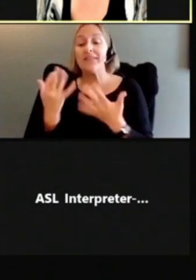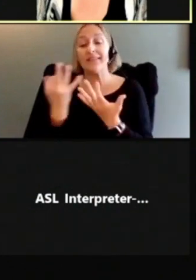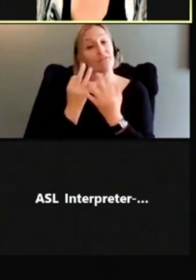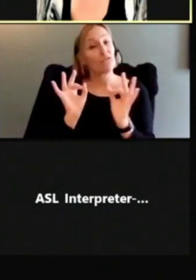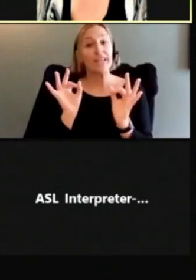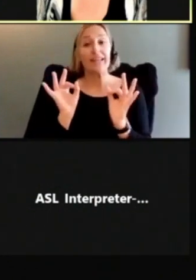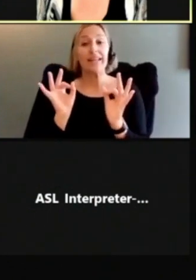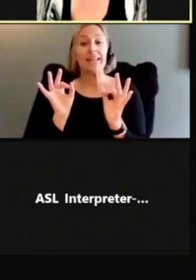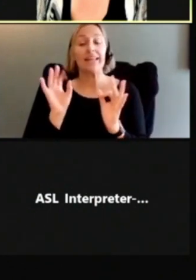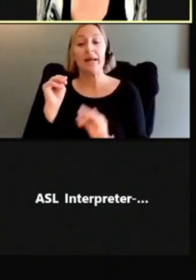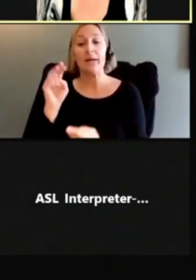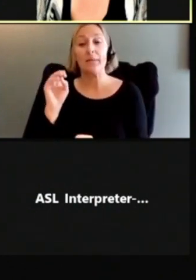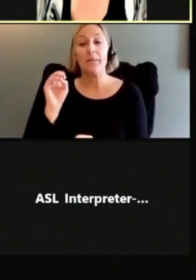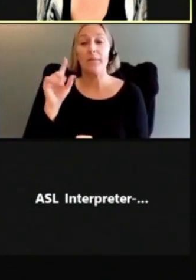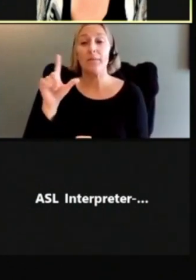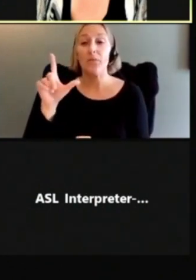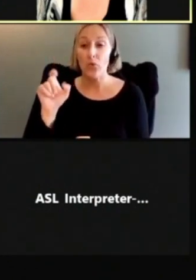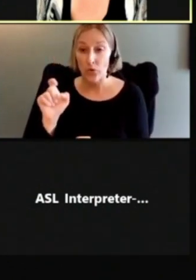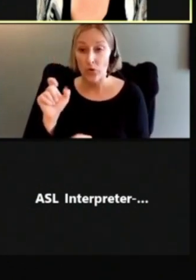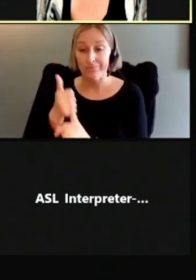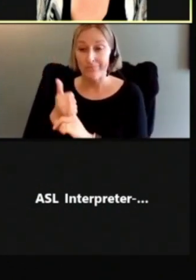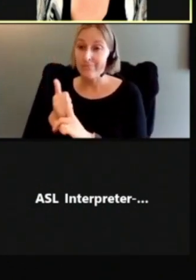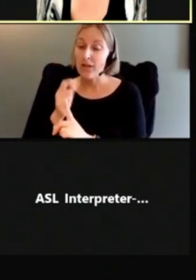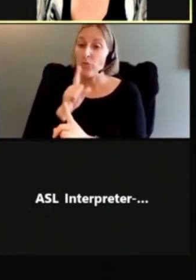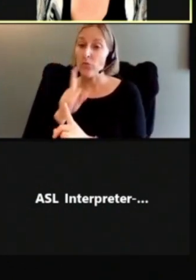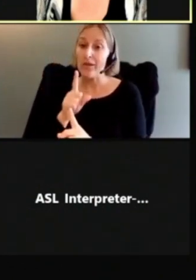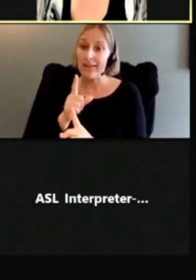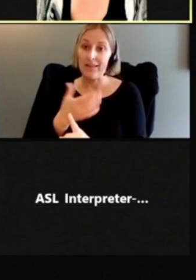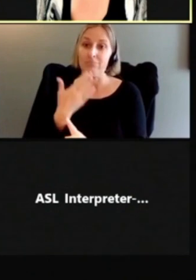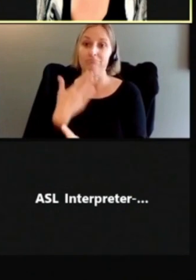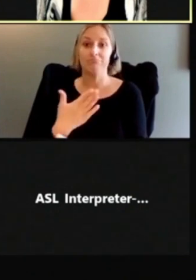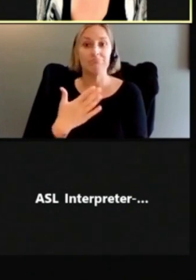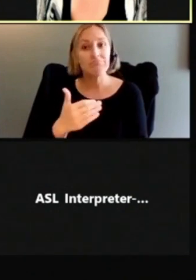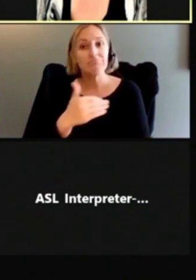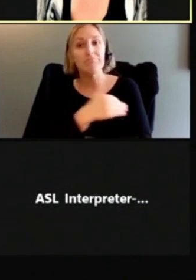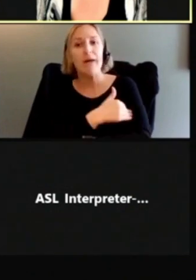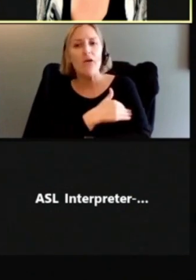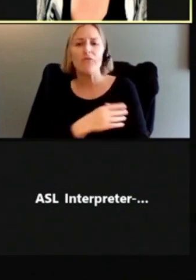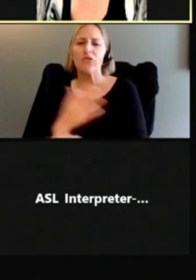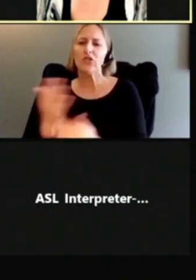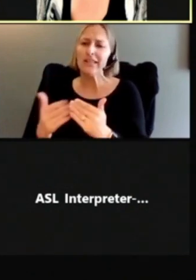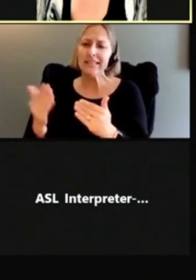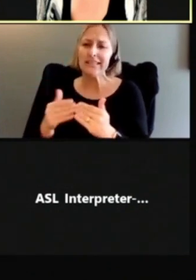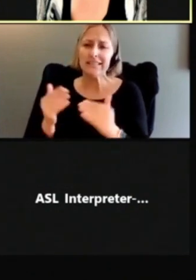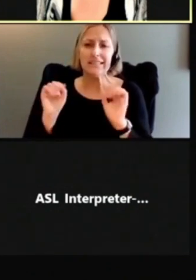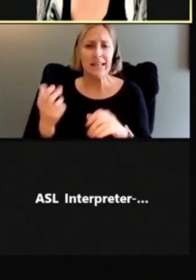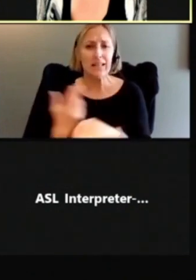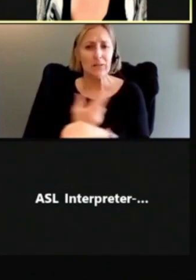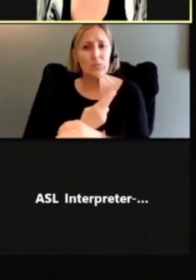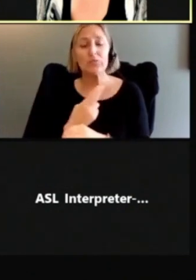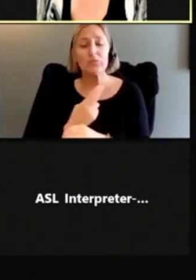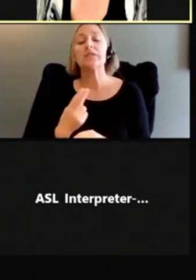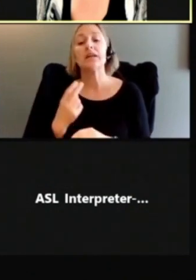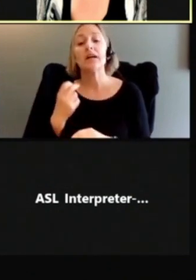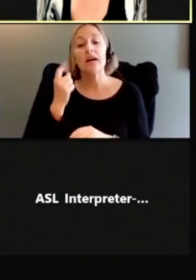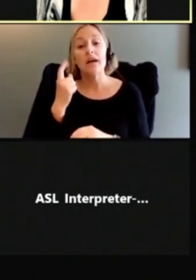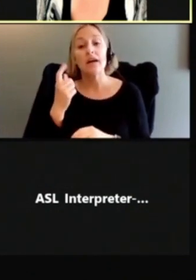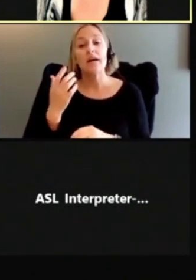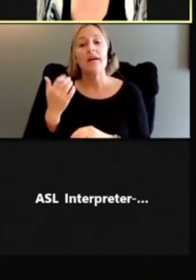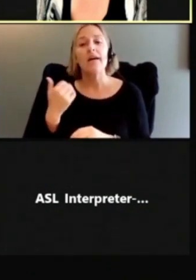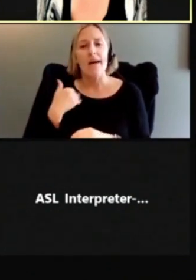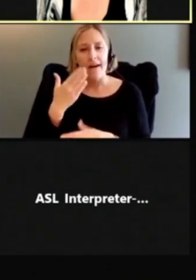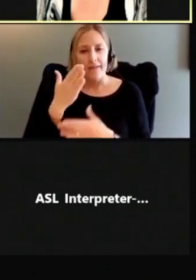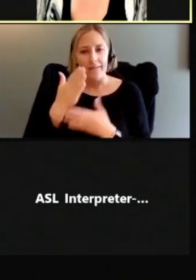free Moodle is really powerful and really easy to use. And it does have